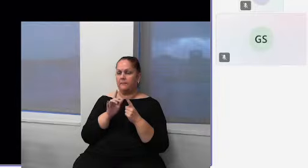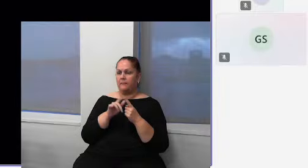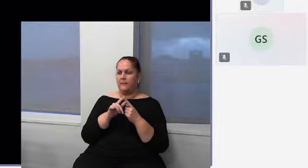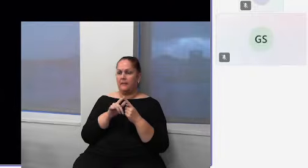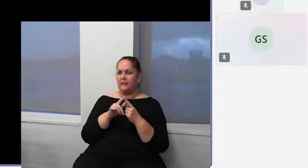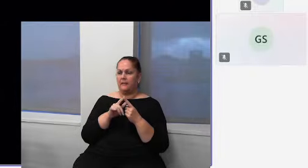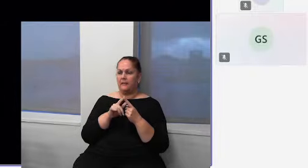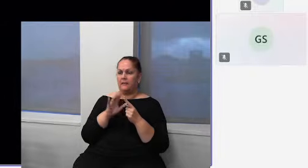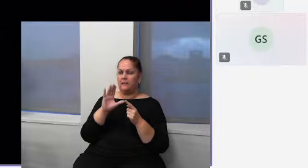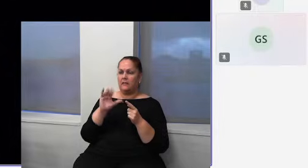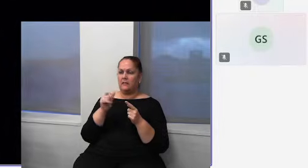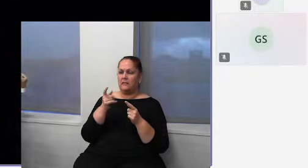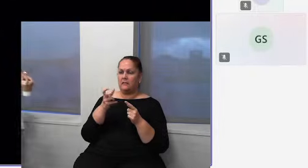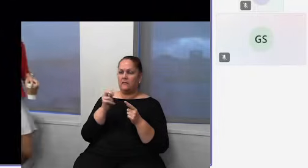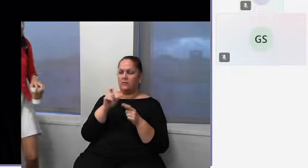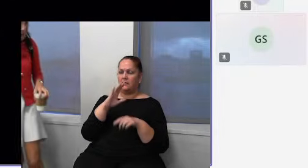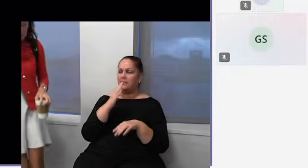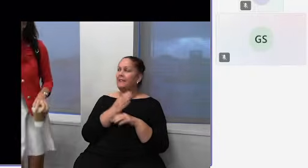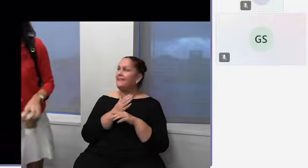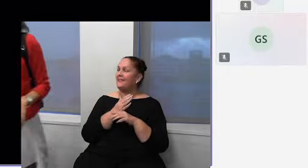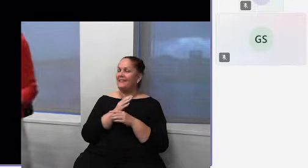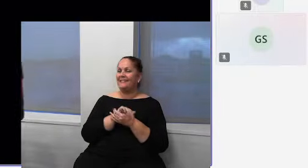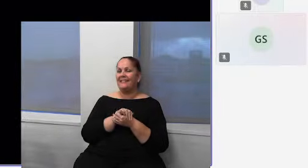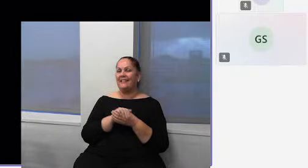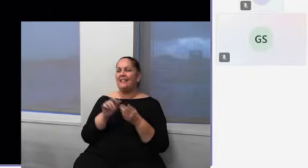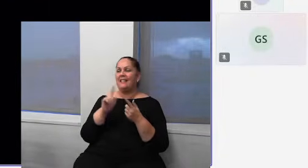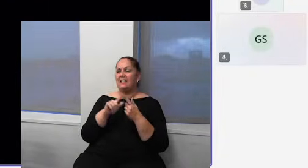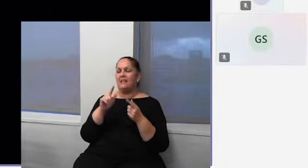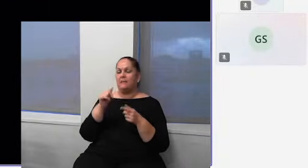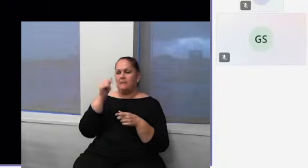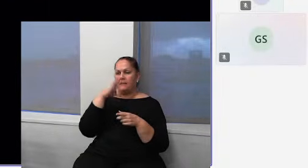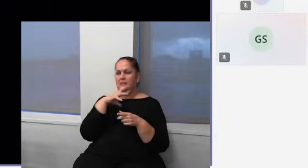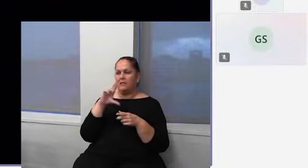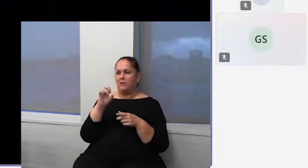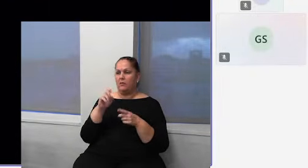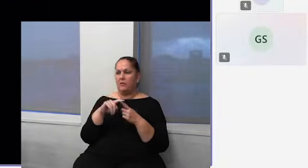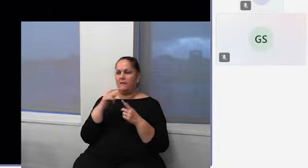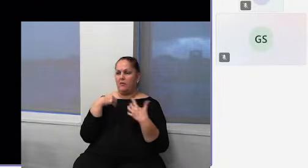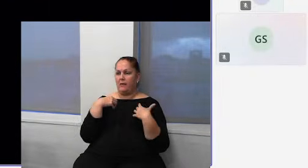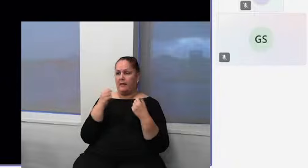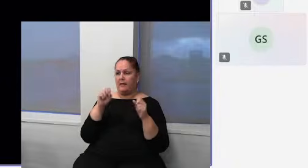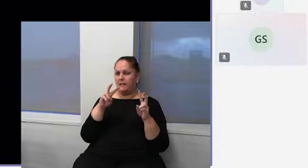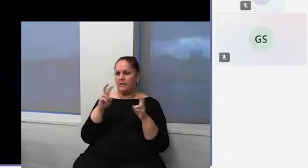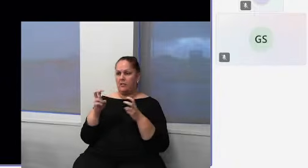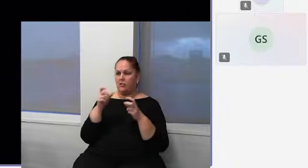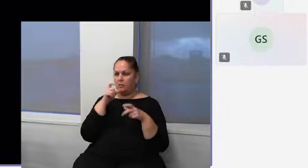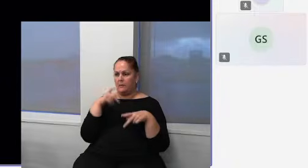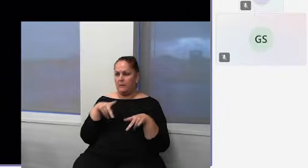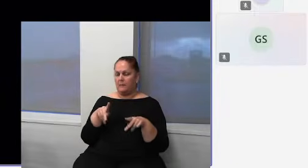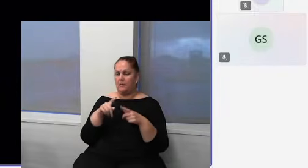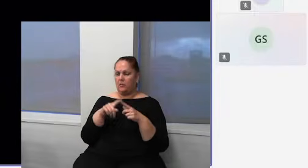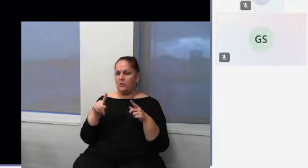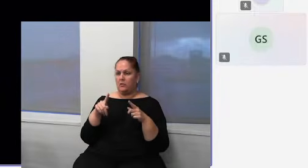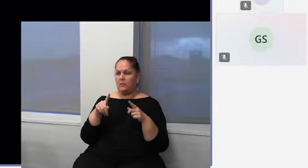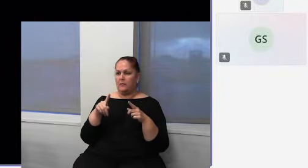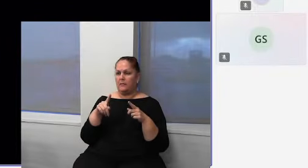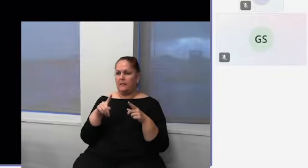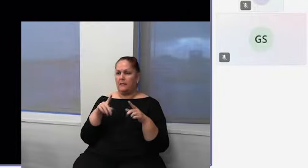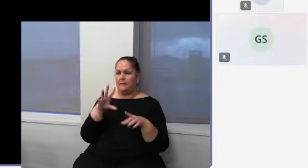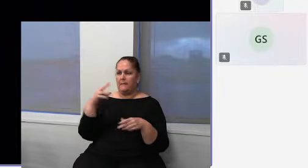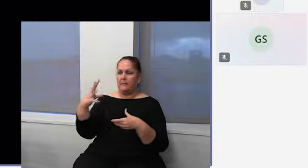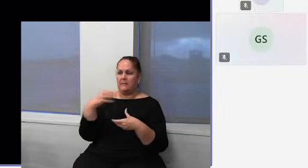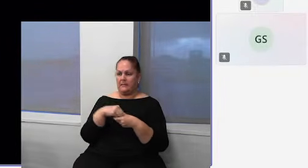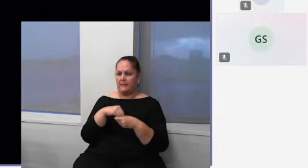from Council for Sun that Mr. Faruqi, for health reasons, be permitted to